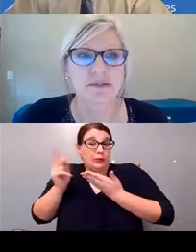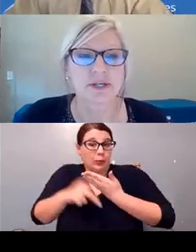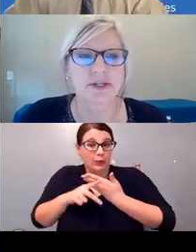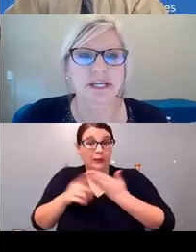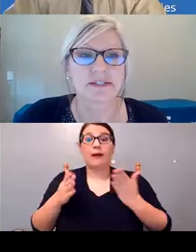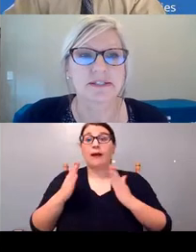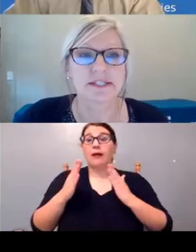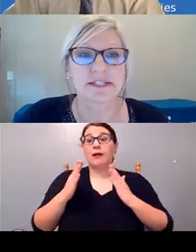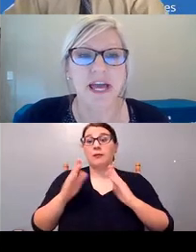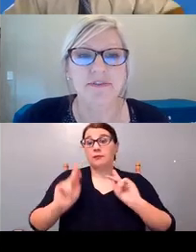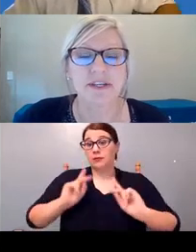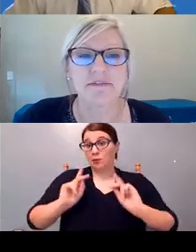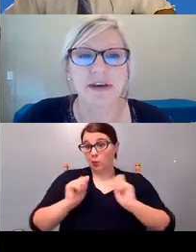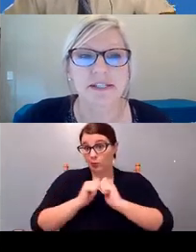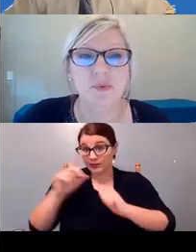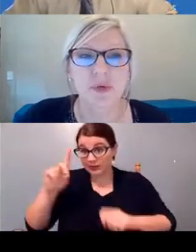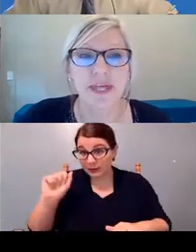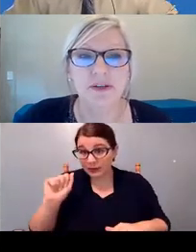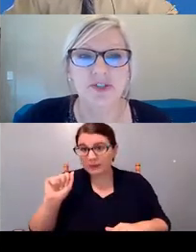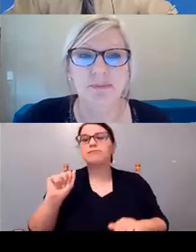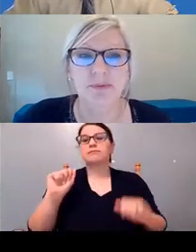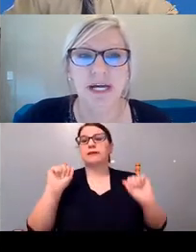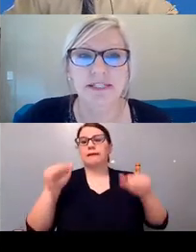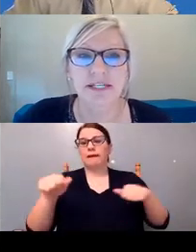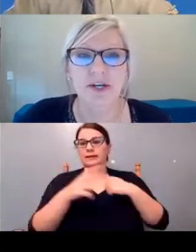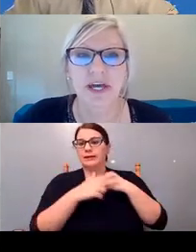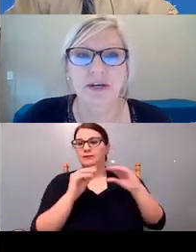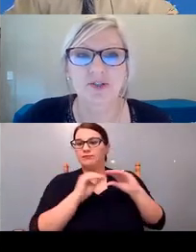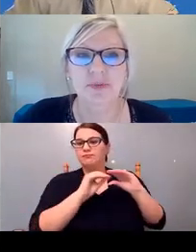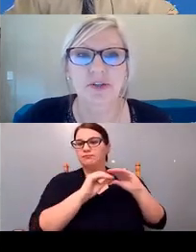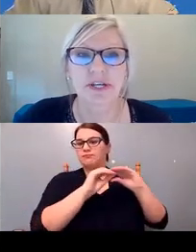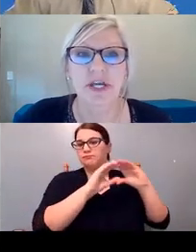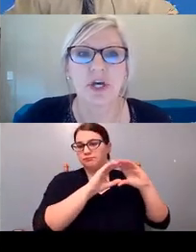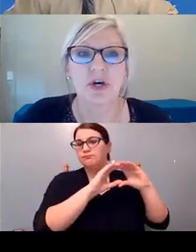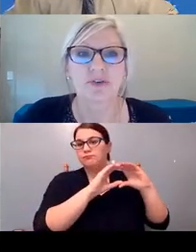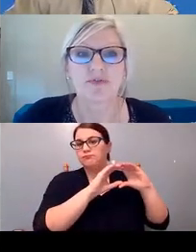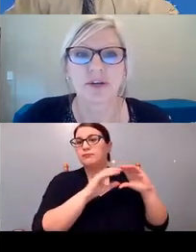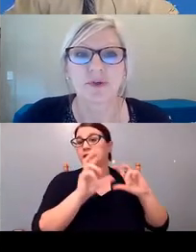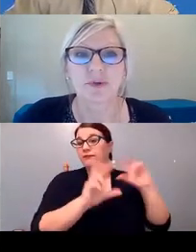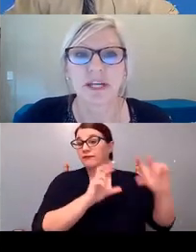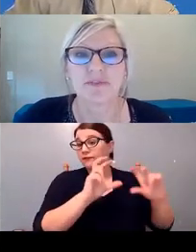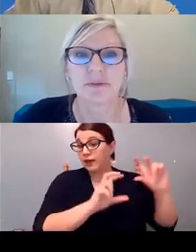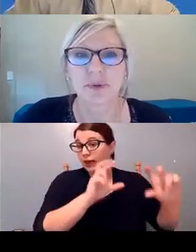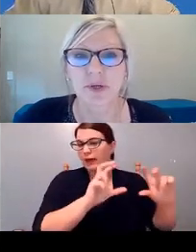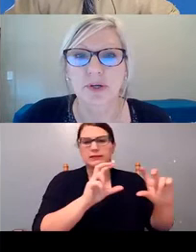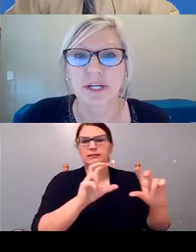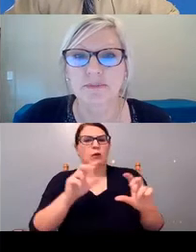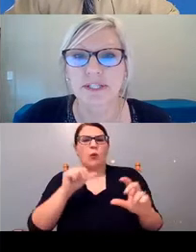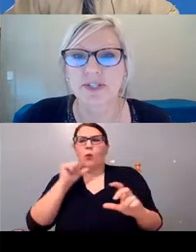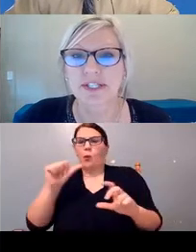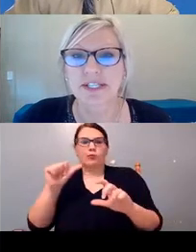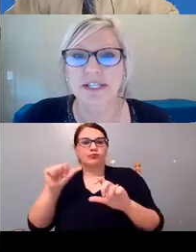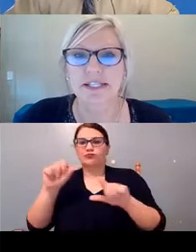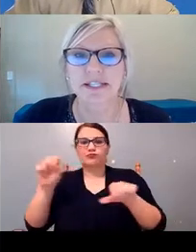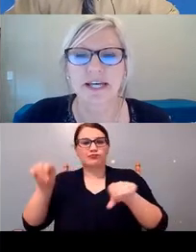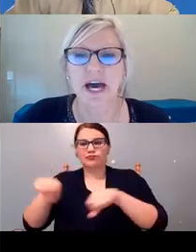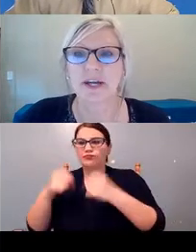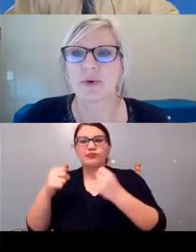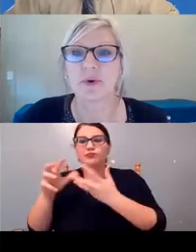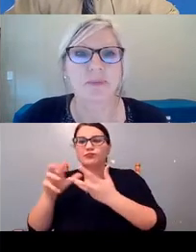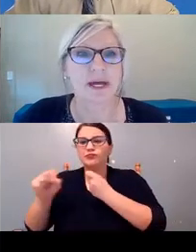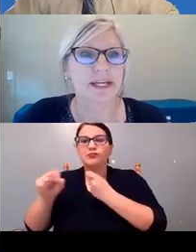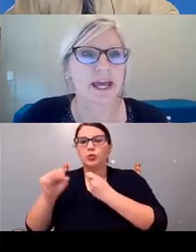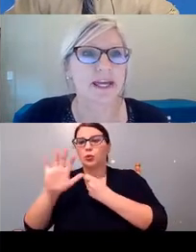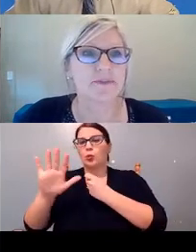with disabilities to save and invest without jeopardizing their eligibility for federal benefit programs such as